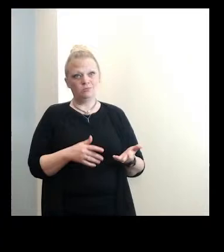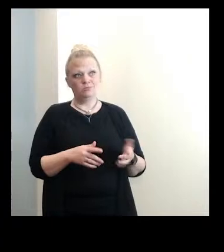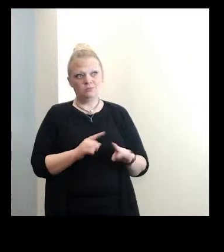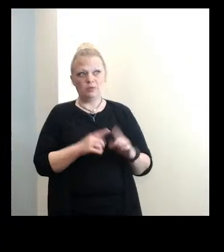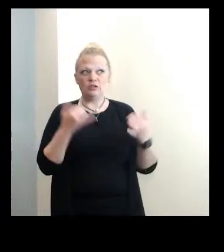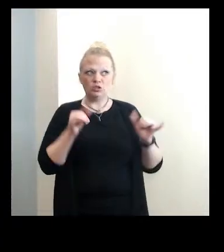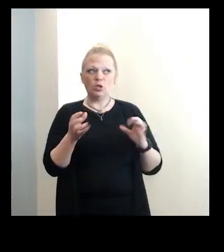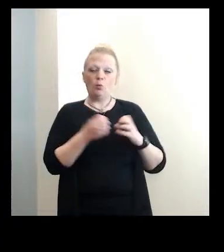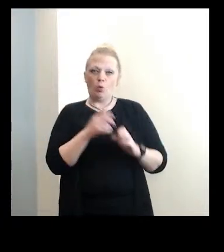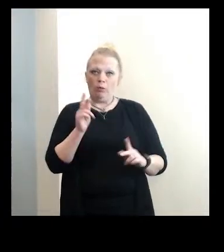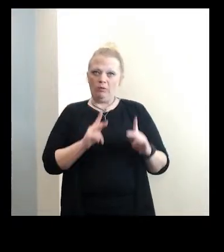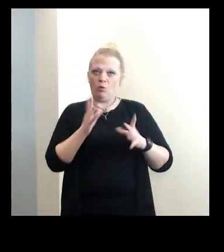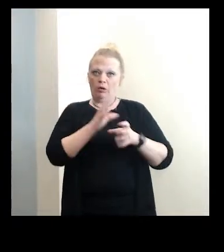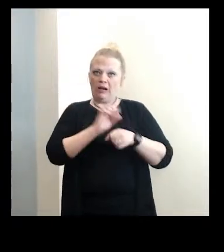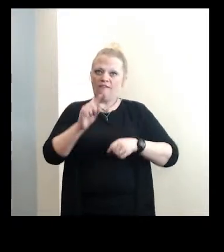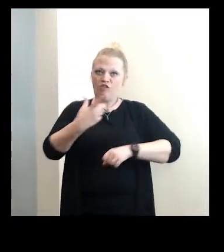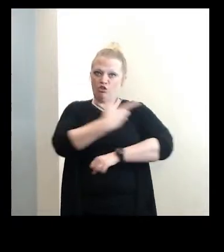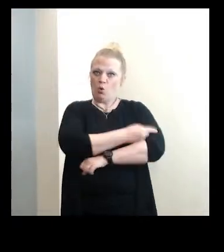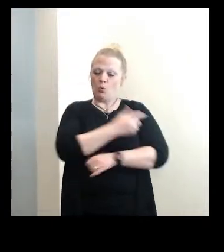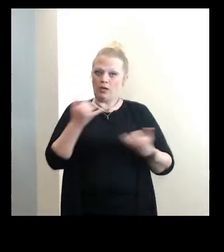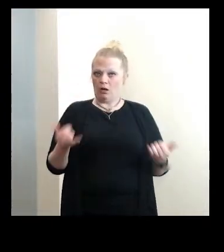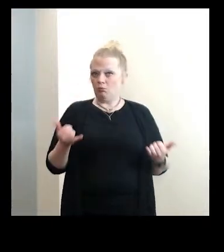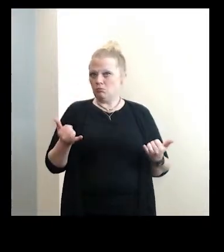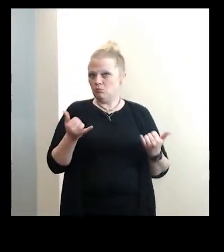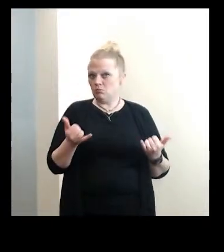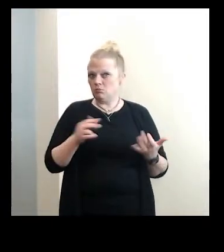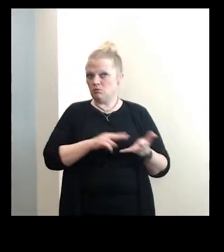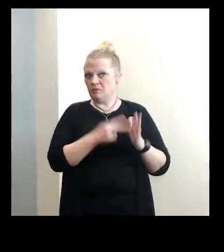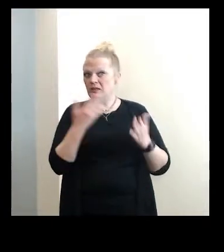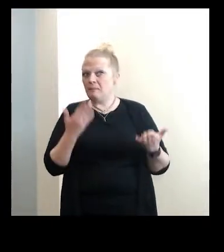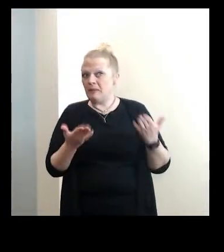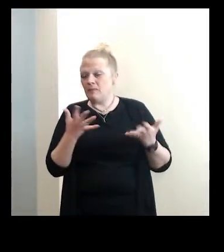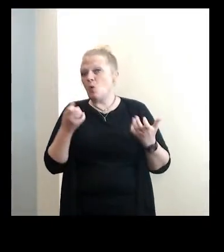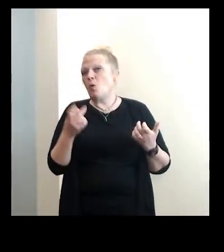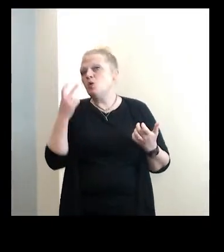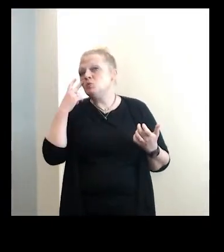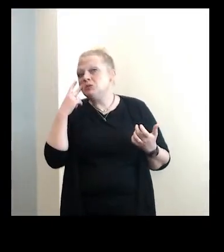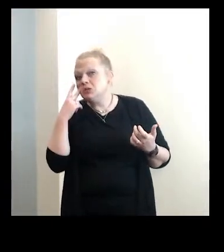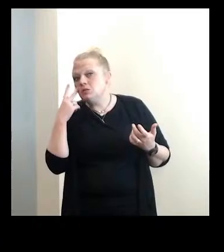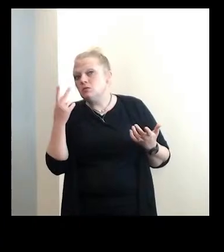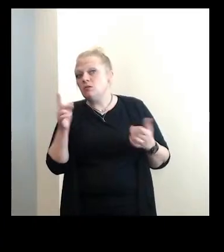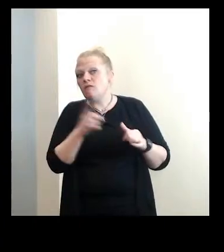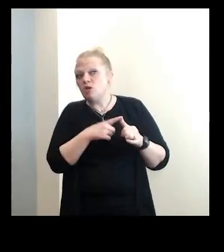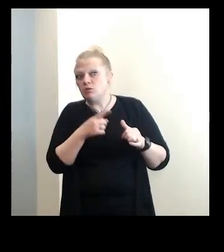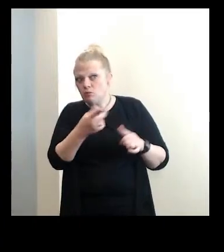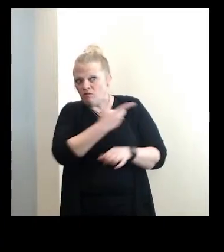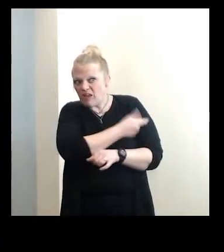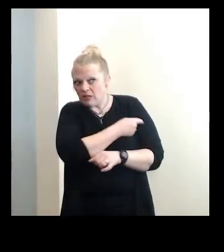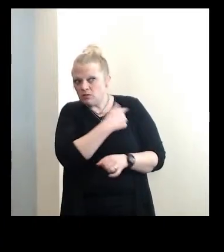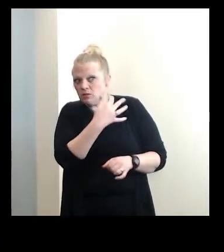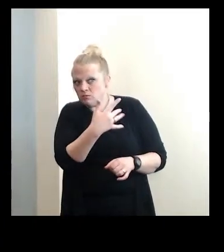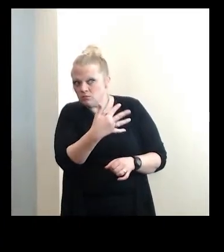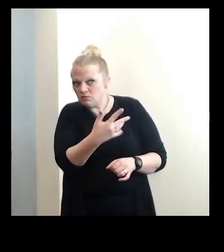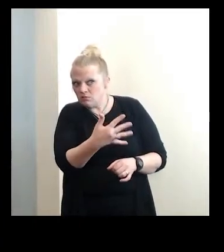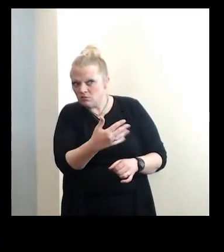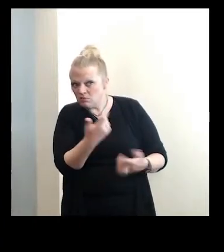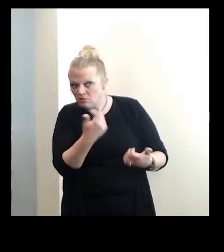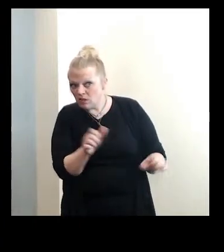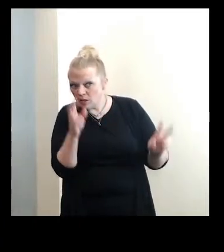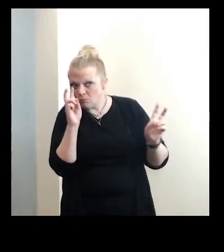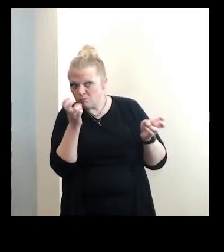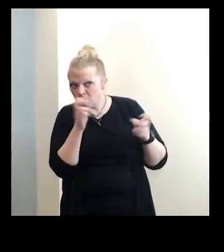there's still more people getting their first dose now, which means maybe they wanted to see for those who had been vaccinated for a number of months if they had any